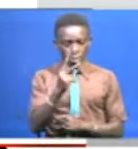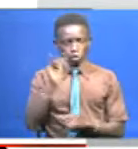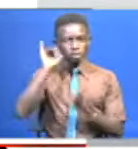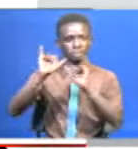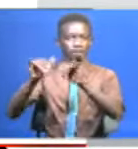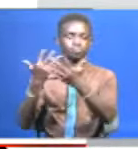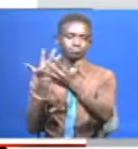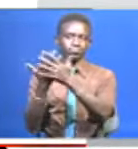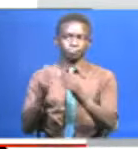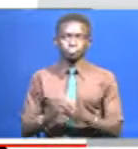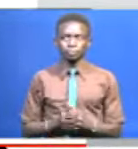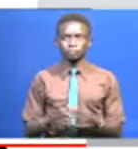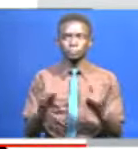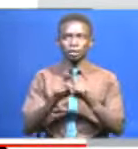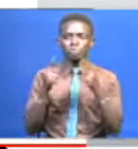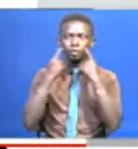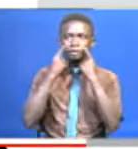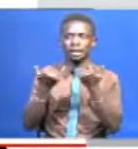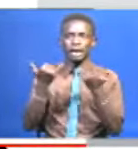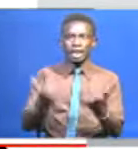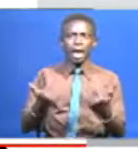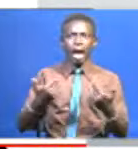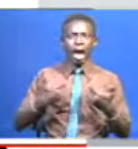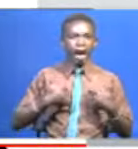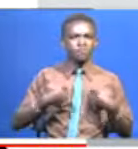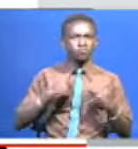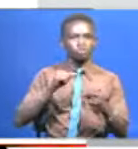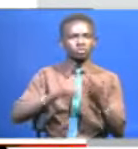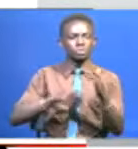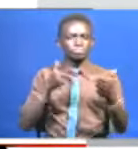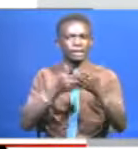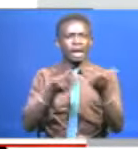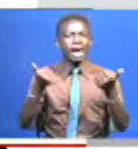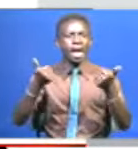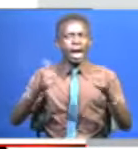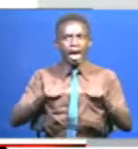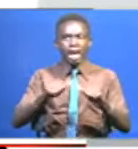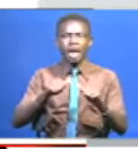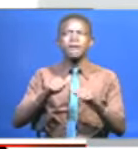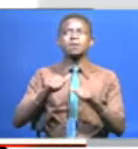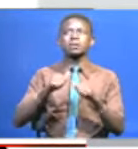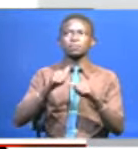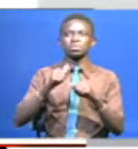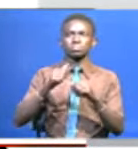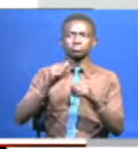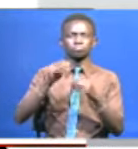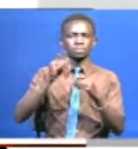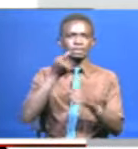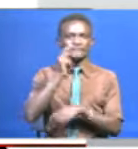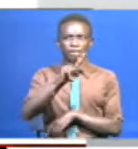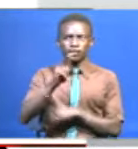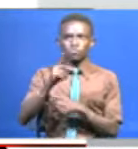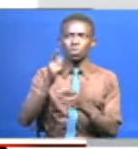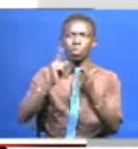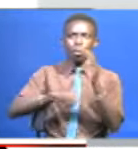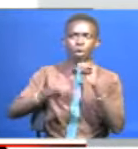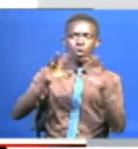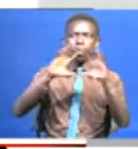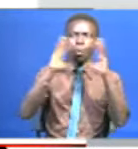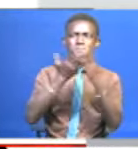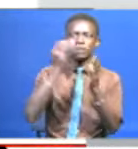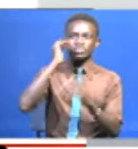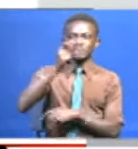in the meantime suspended with immediate effect any further broadcasting by the World Evangelism Television and Times